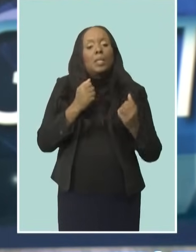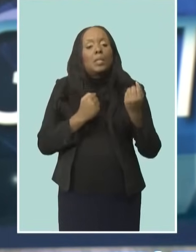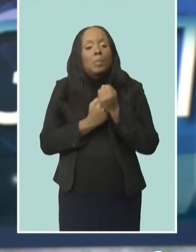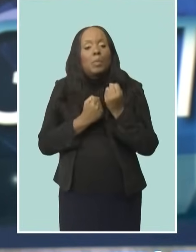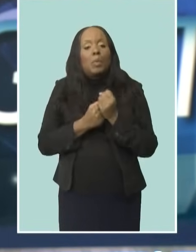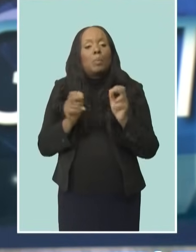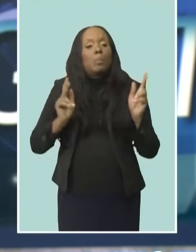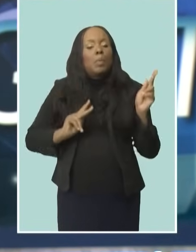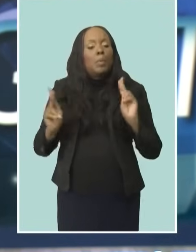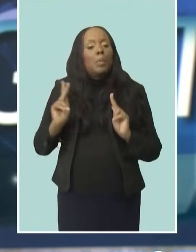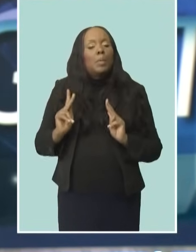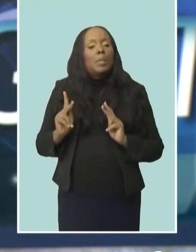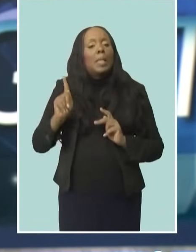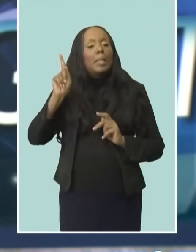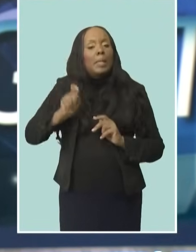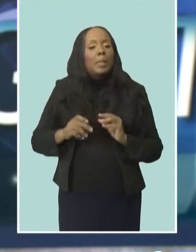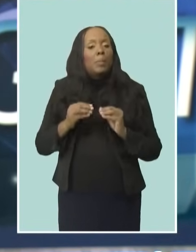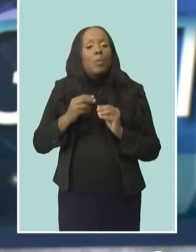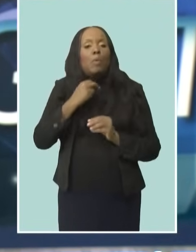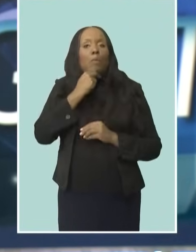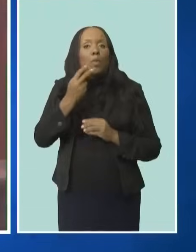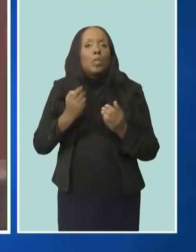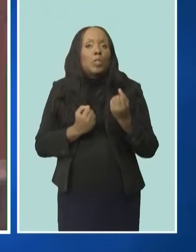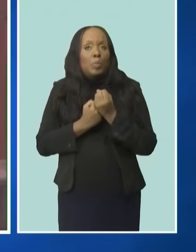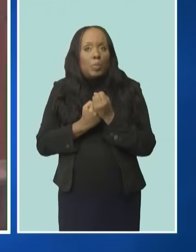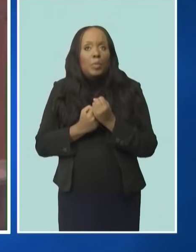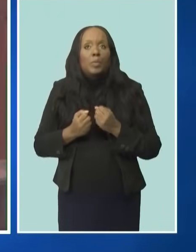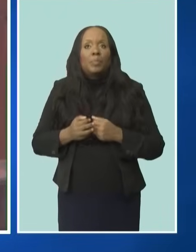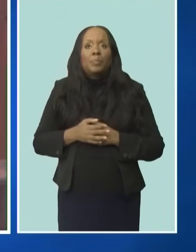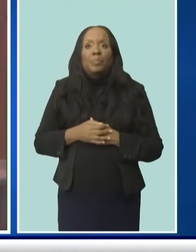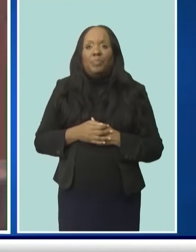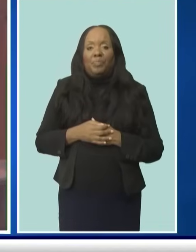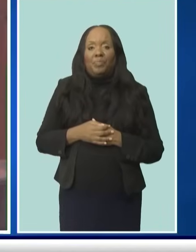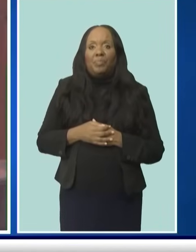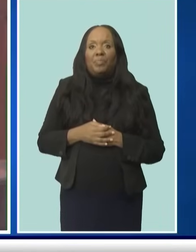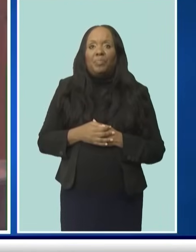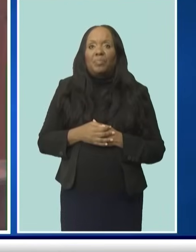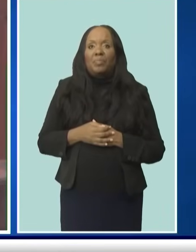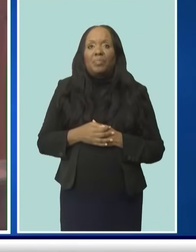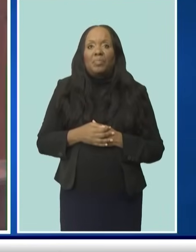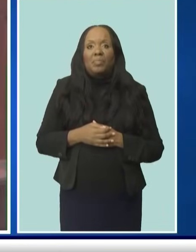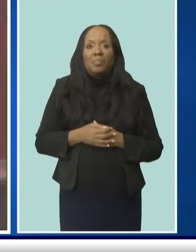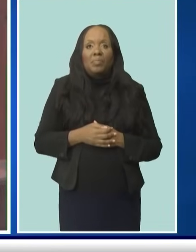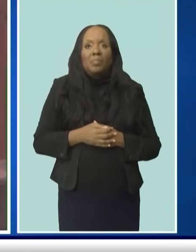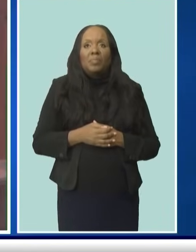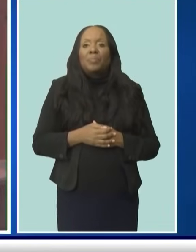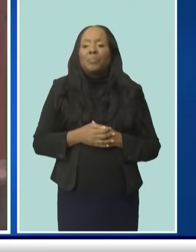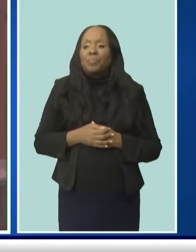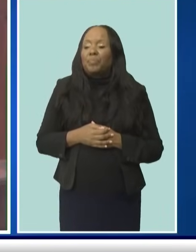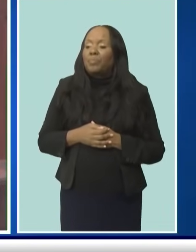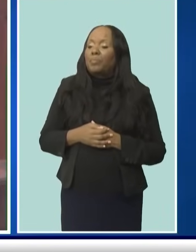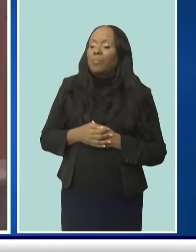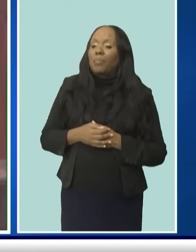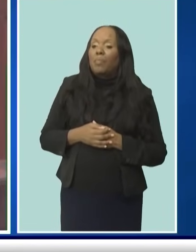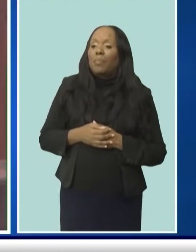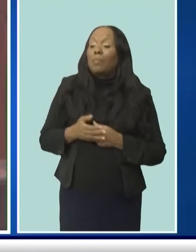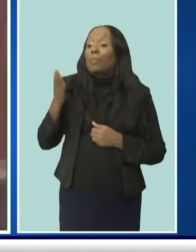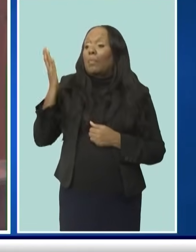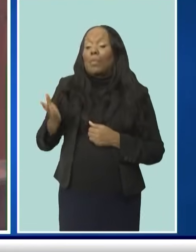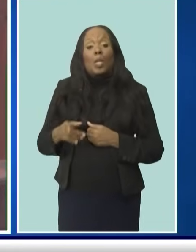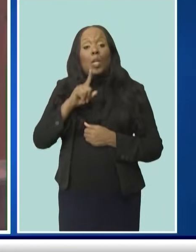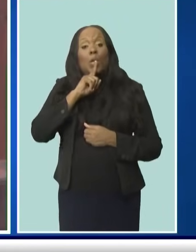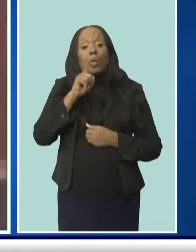with inadequate voice. There is no greater honor than to be called upon to represent